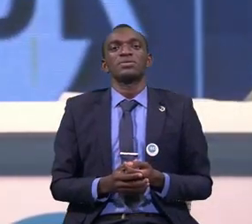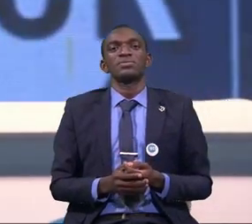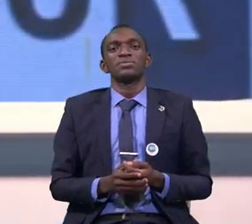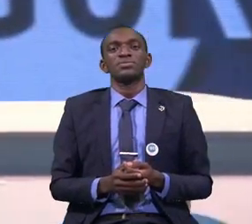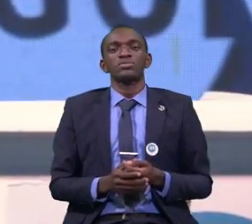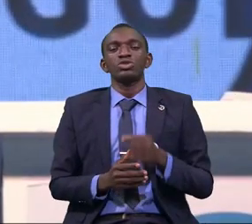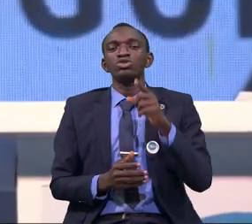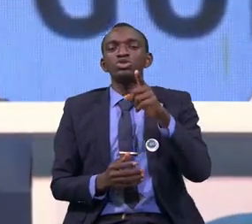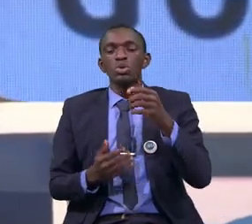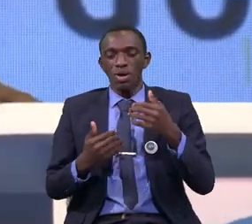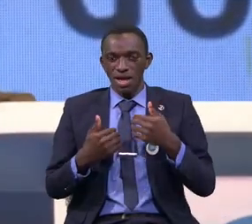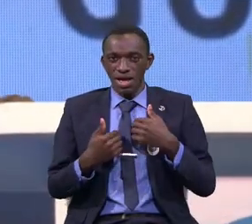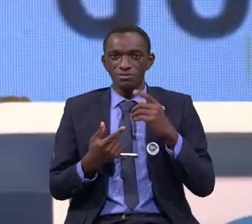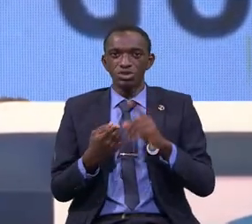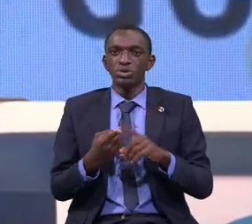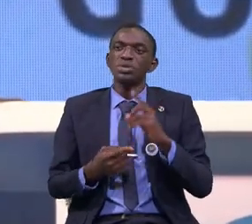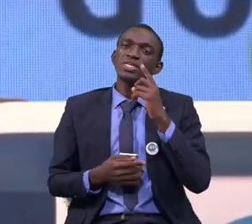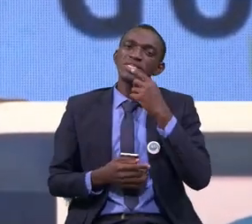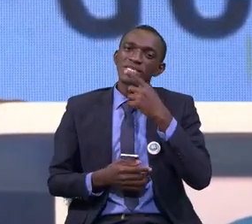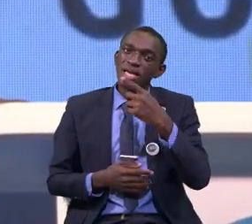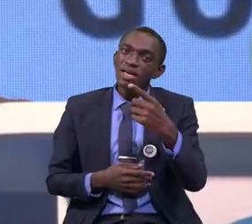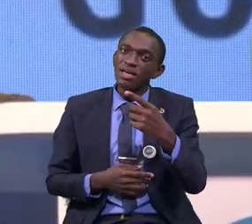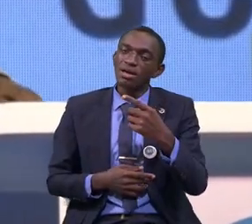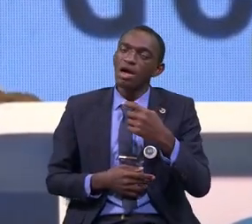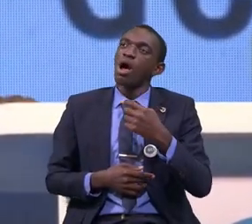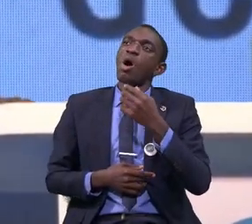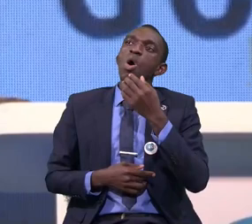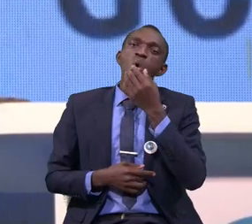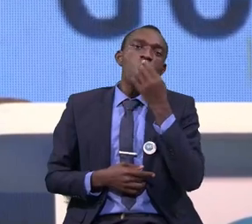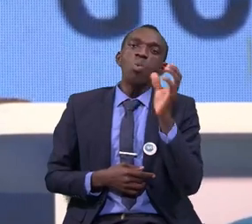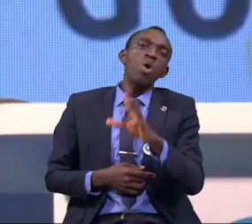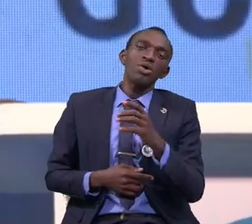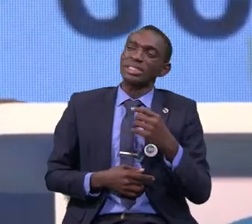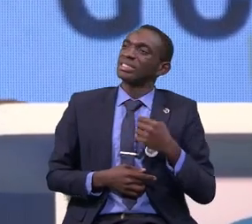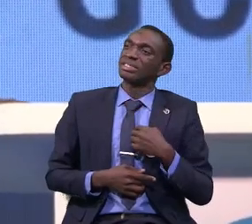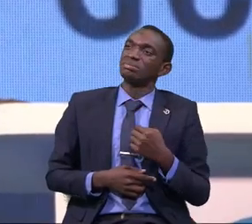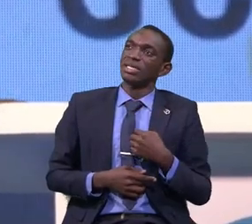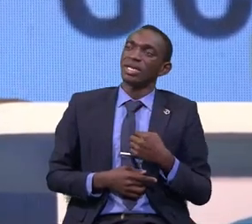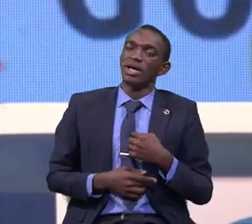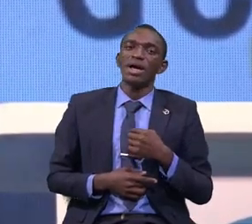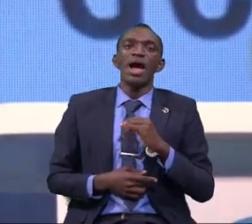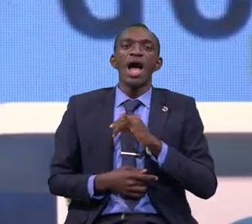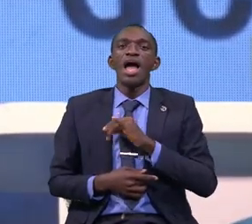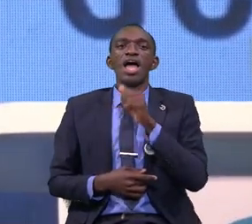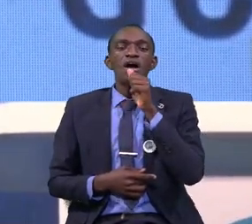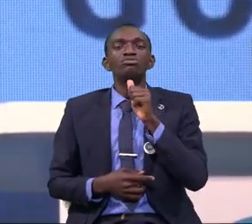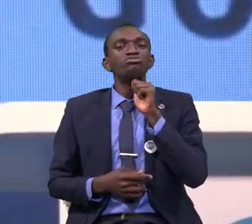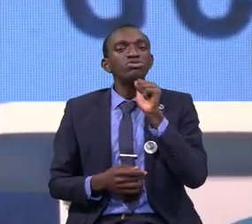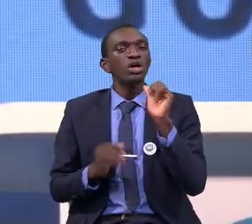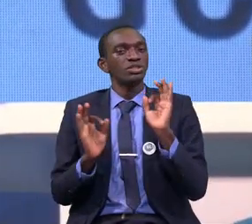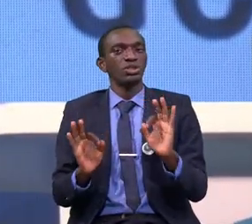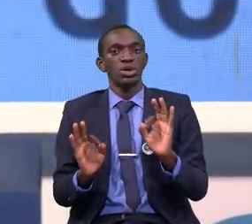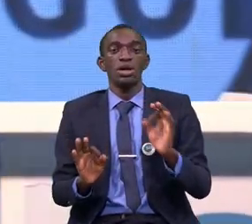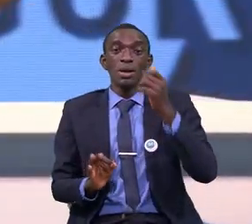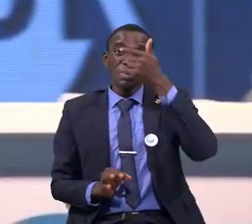You have to say, woe is me, I am undone. Because I